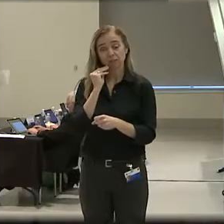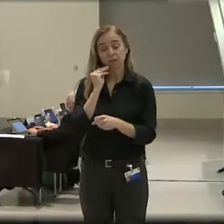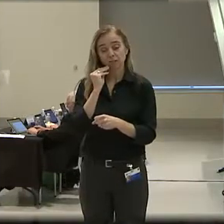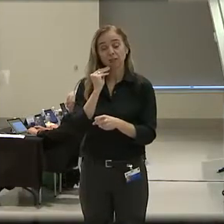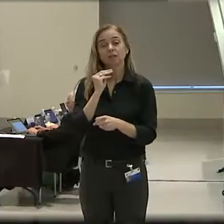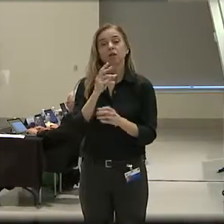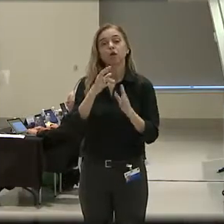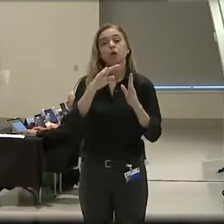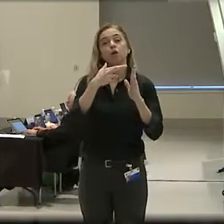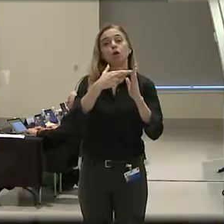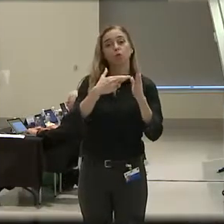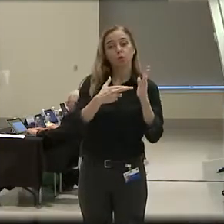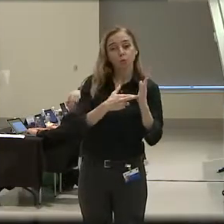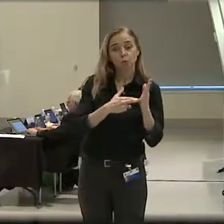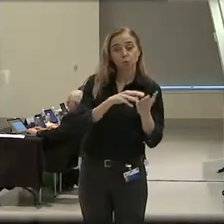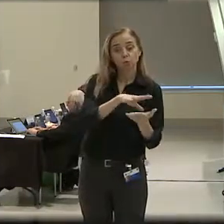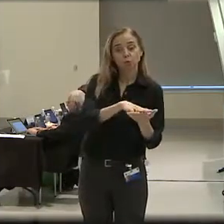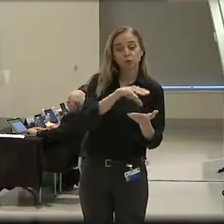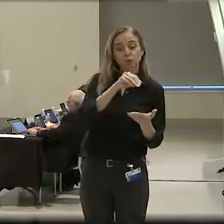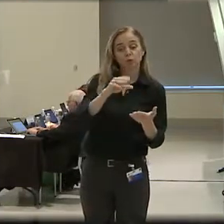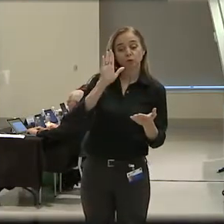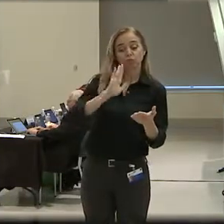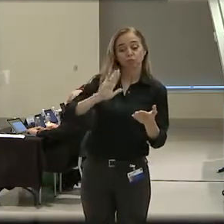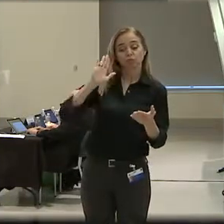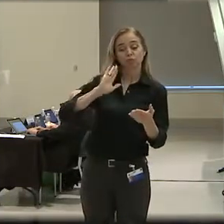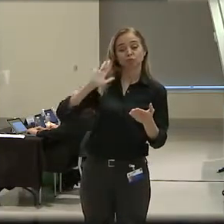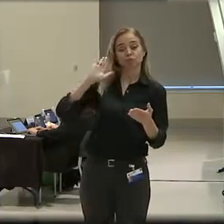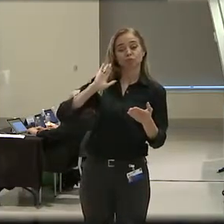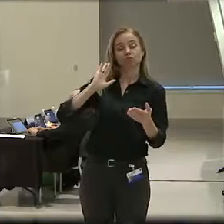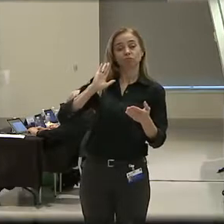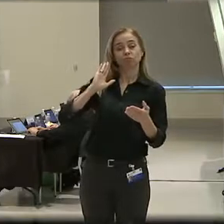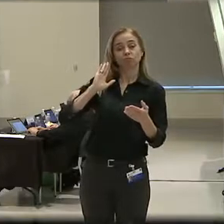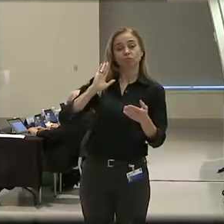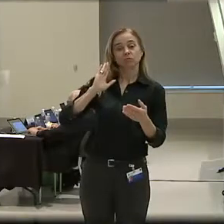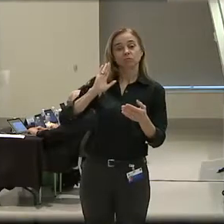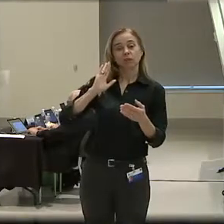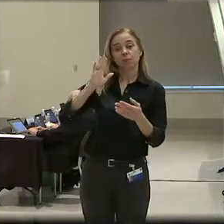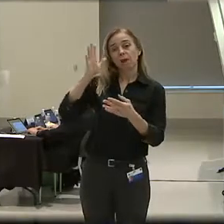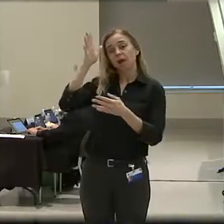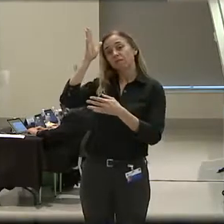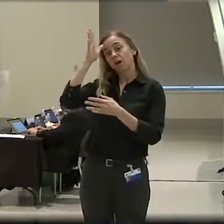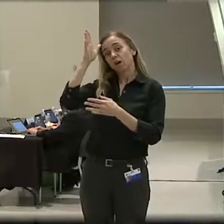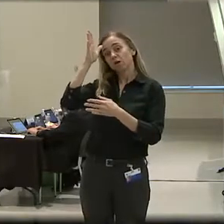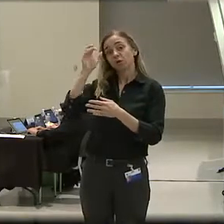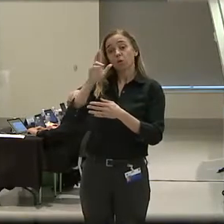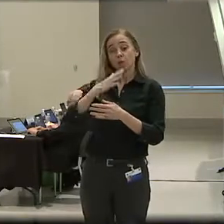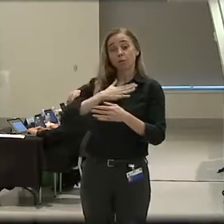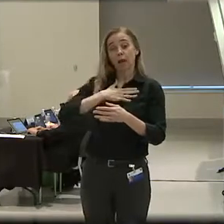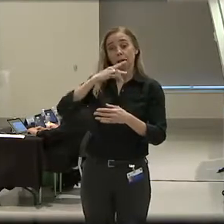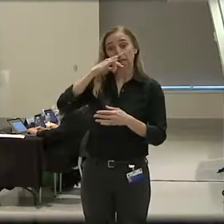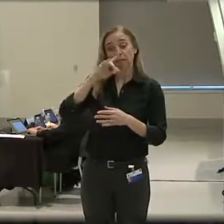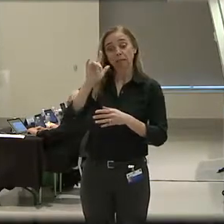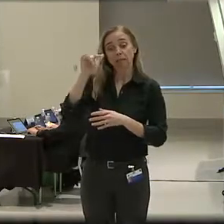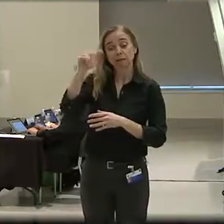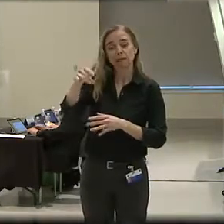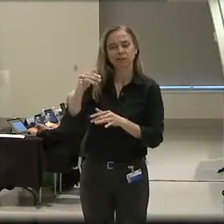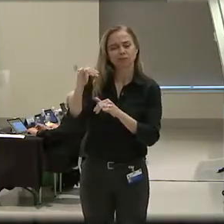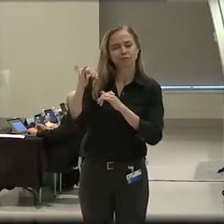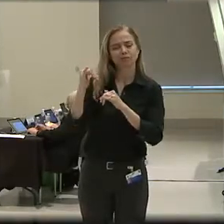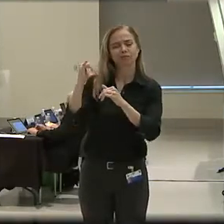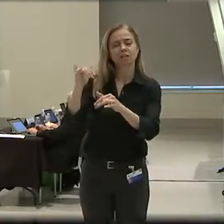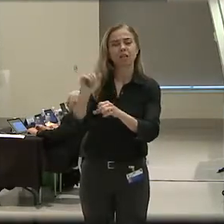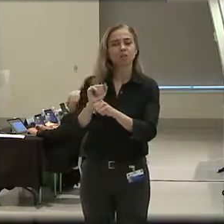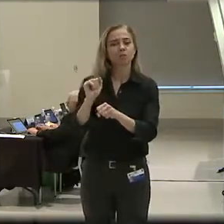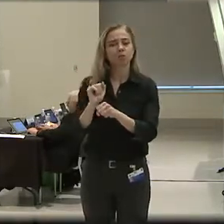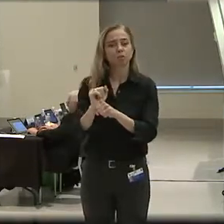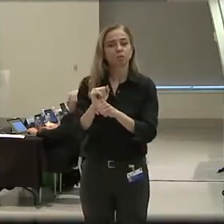the rules learned by my father and the experience that is related to me by my kids doing the exact same job is reflected in the decisions